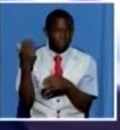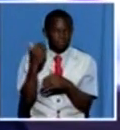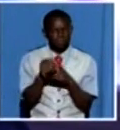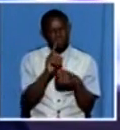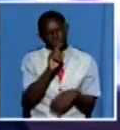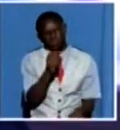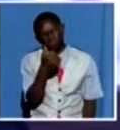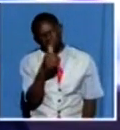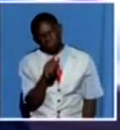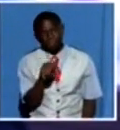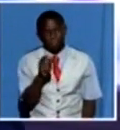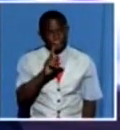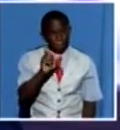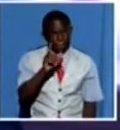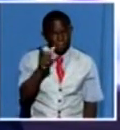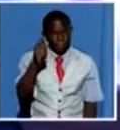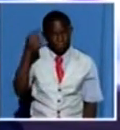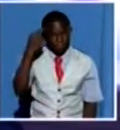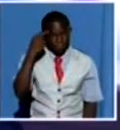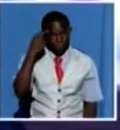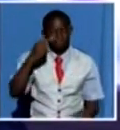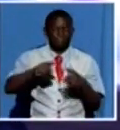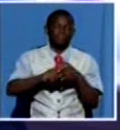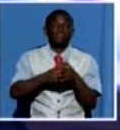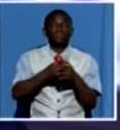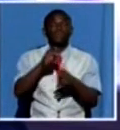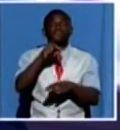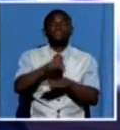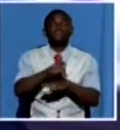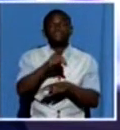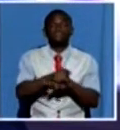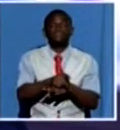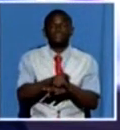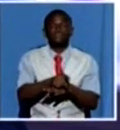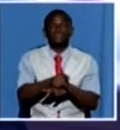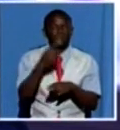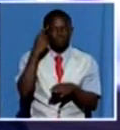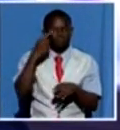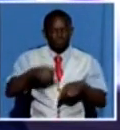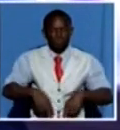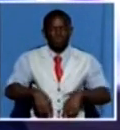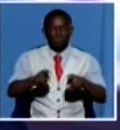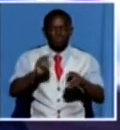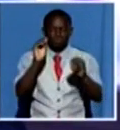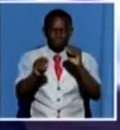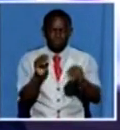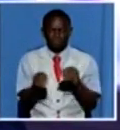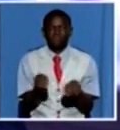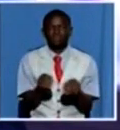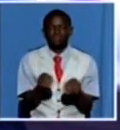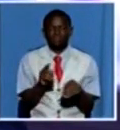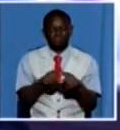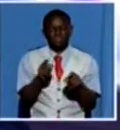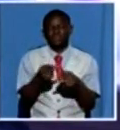calling Formula One road projects, which did not last longer. Because when we are talking about costs